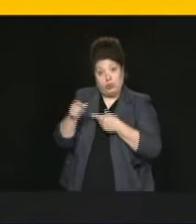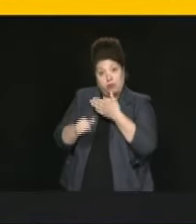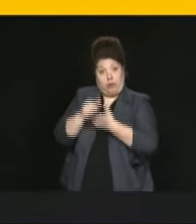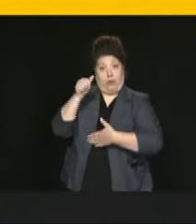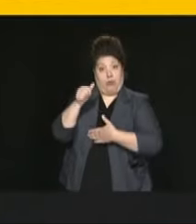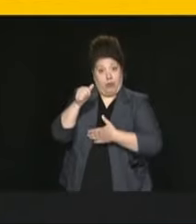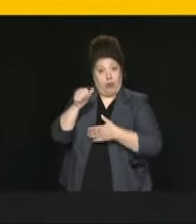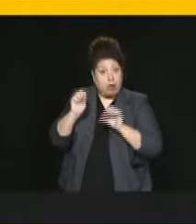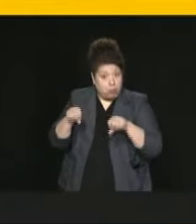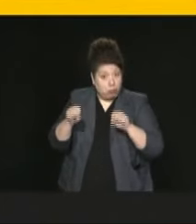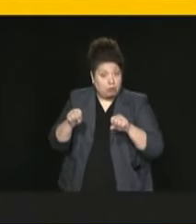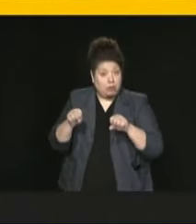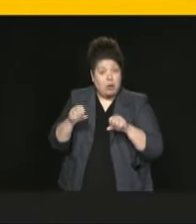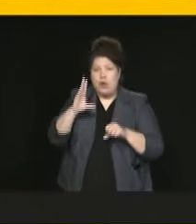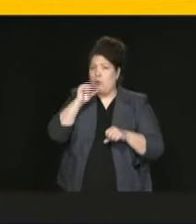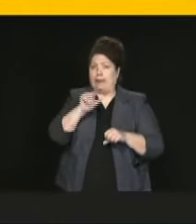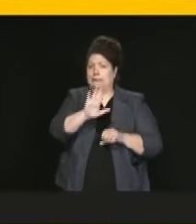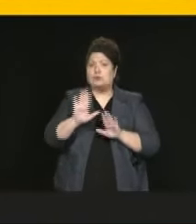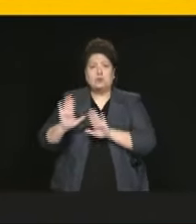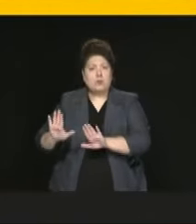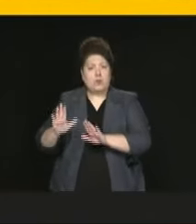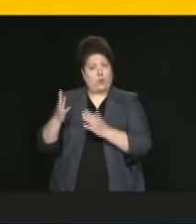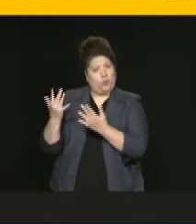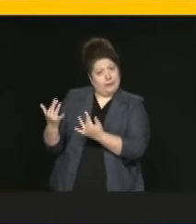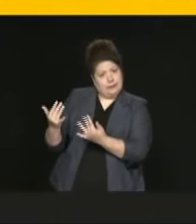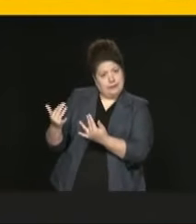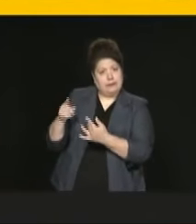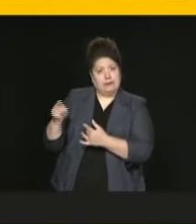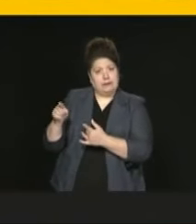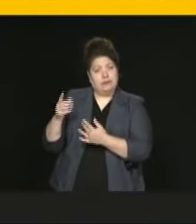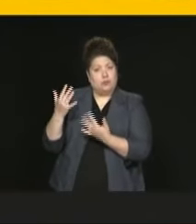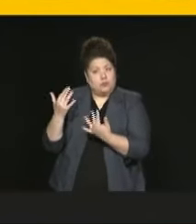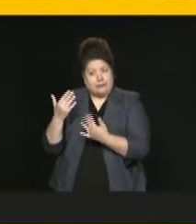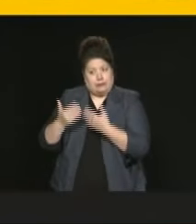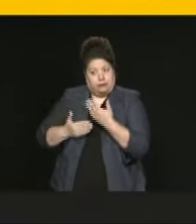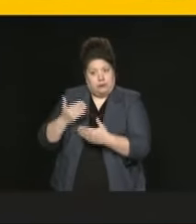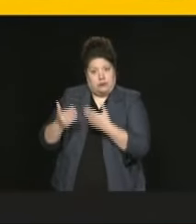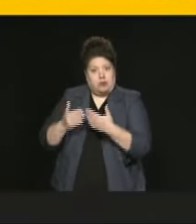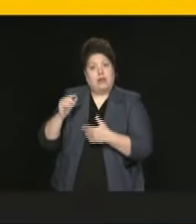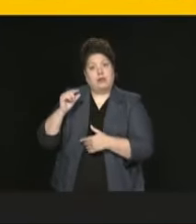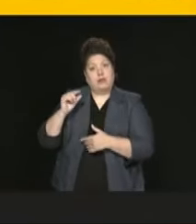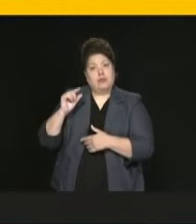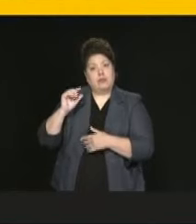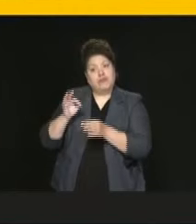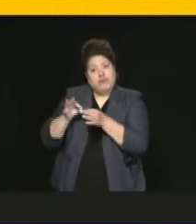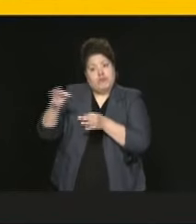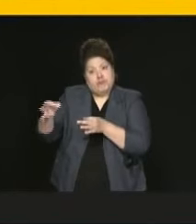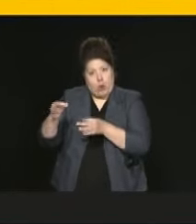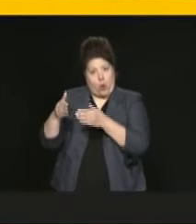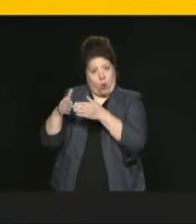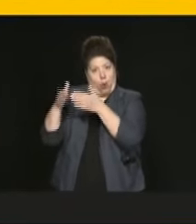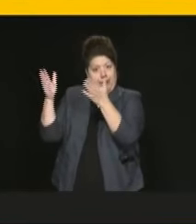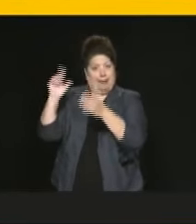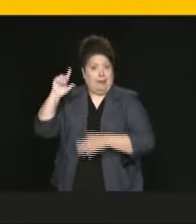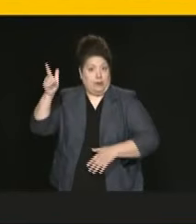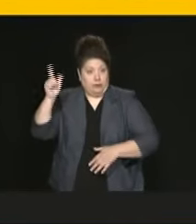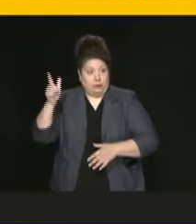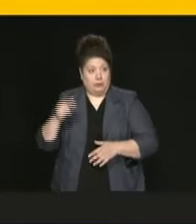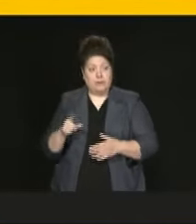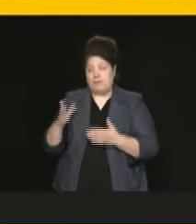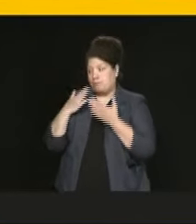the greater Montreal region? Merci, Michel. Answer. Thank you, Michel. Yes,